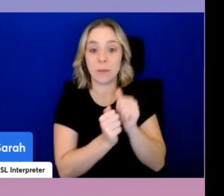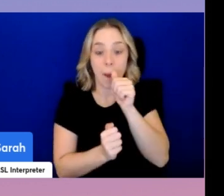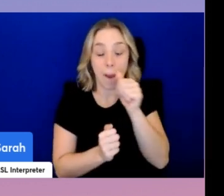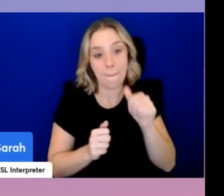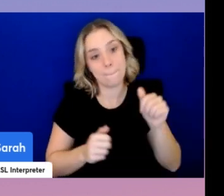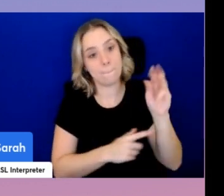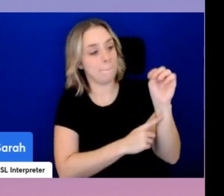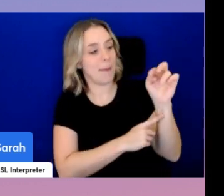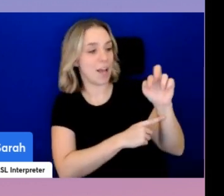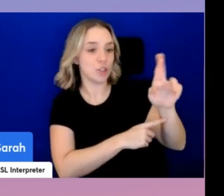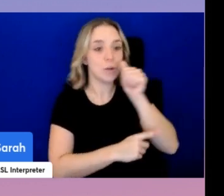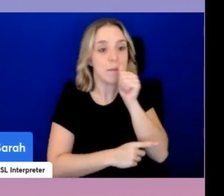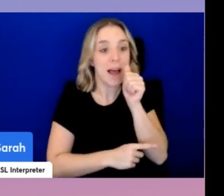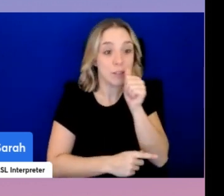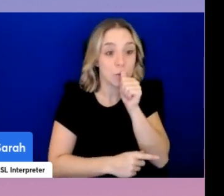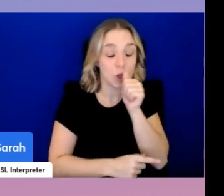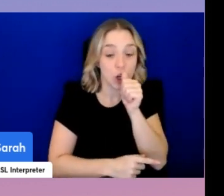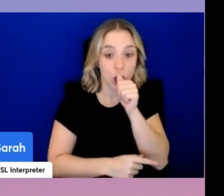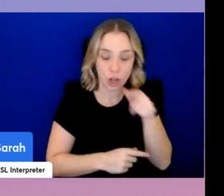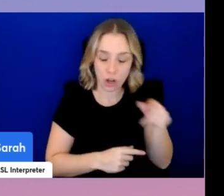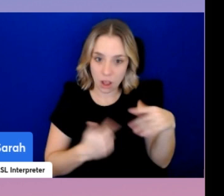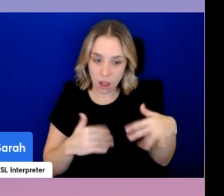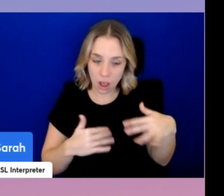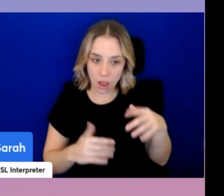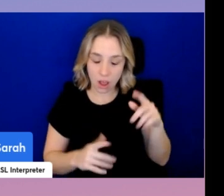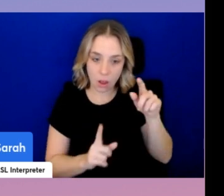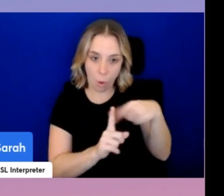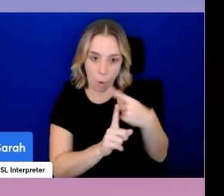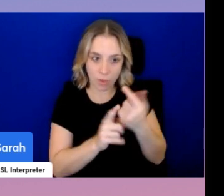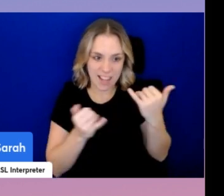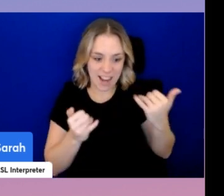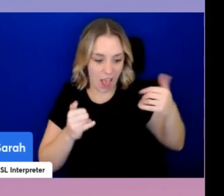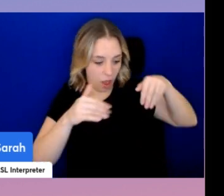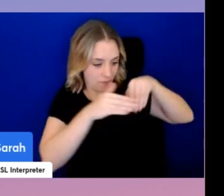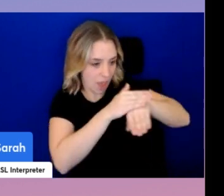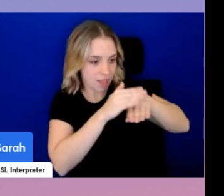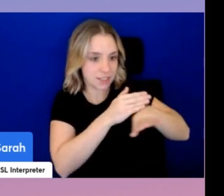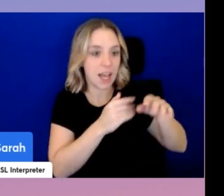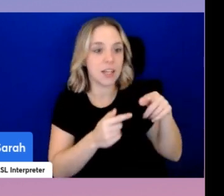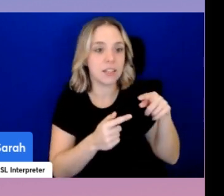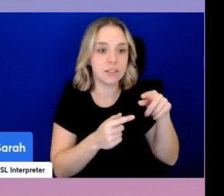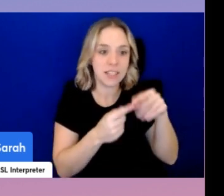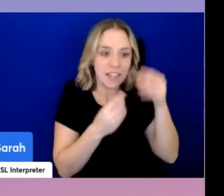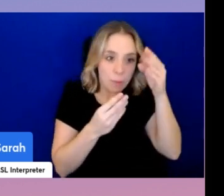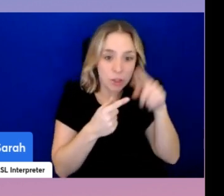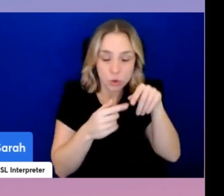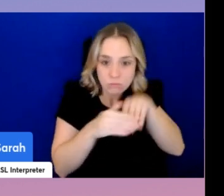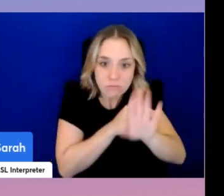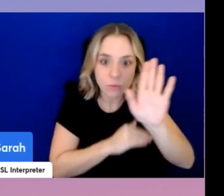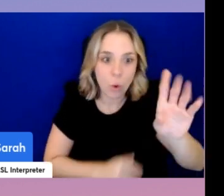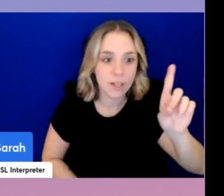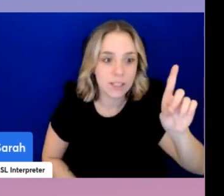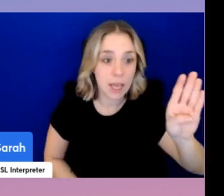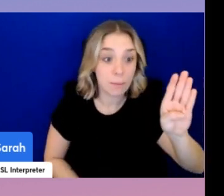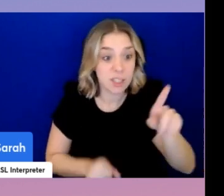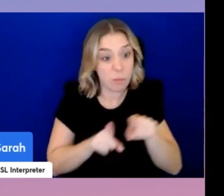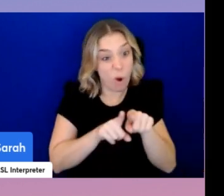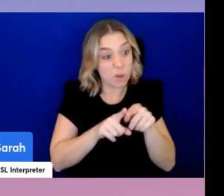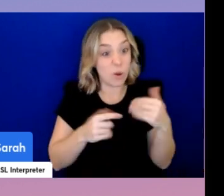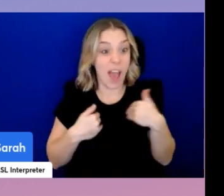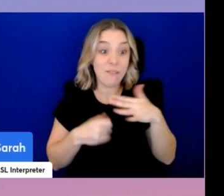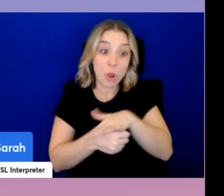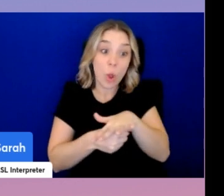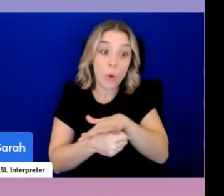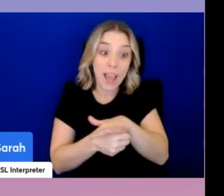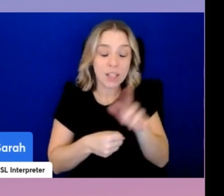the database, then not only have I got access to the credentials required to access your database, but also the location from where